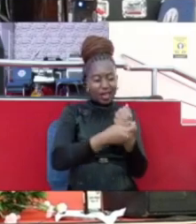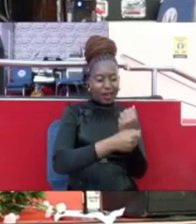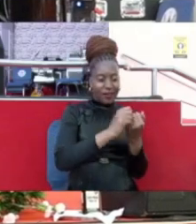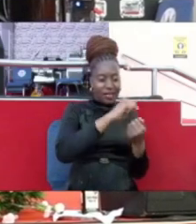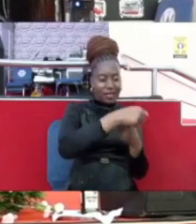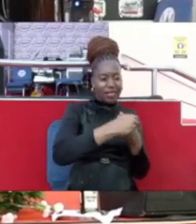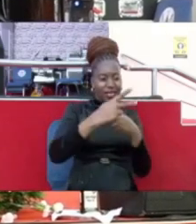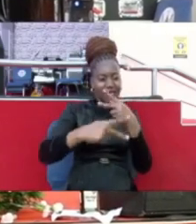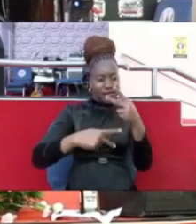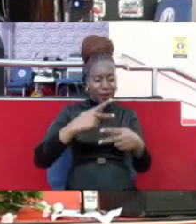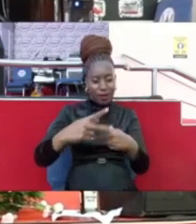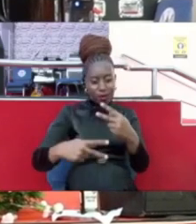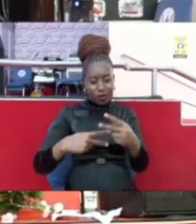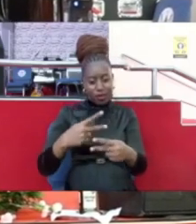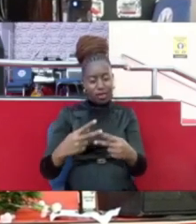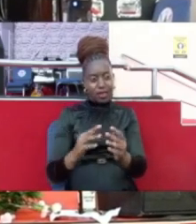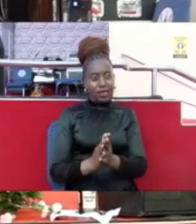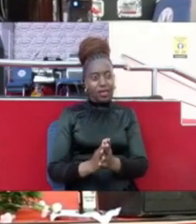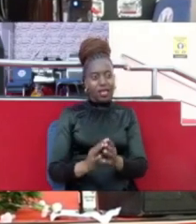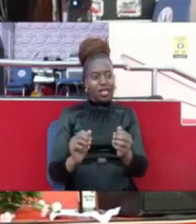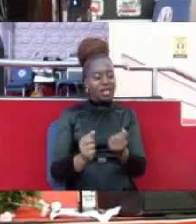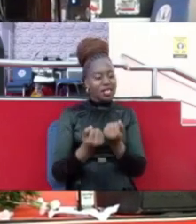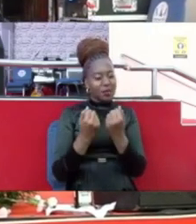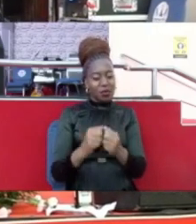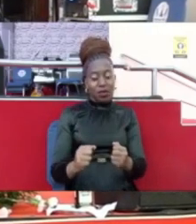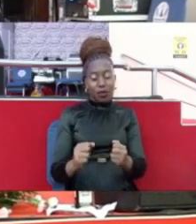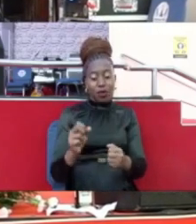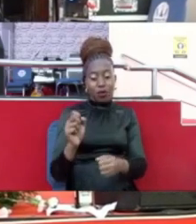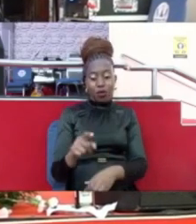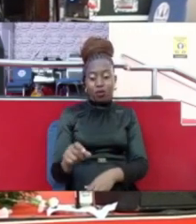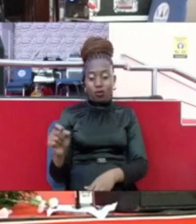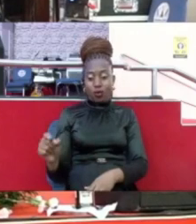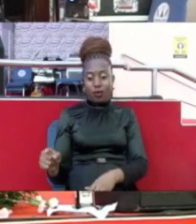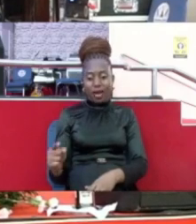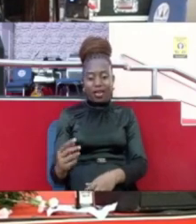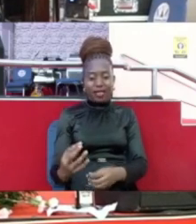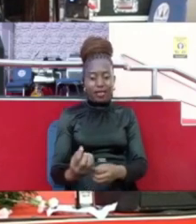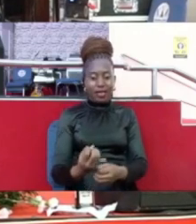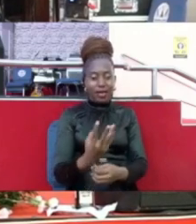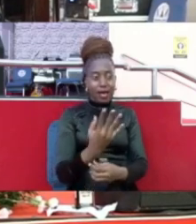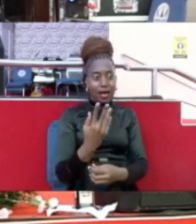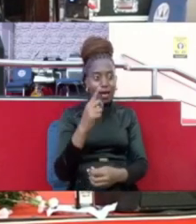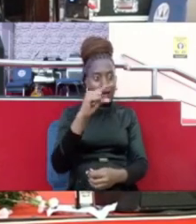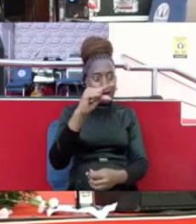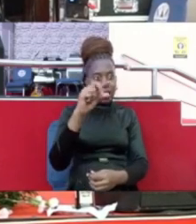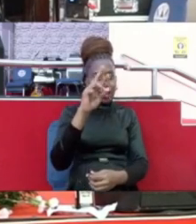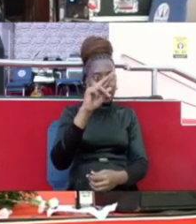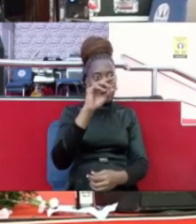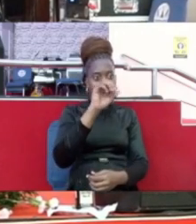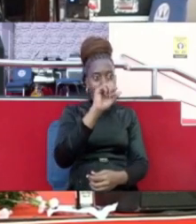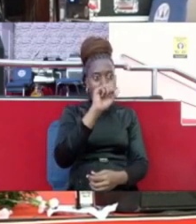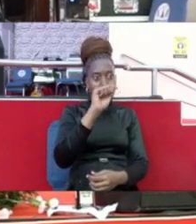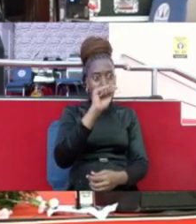Now, you can plant grass. And it'll grow fast.